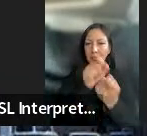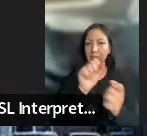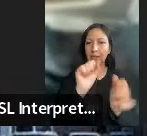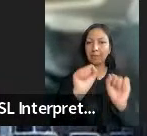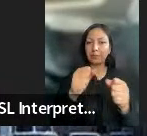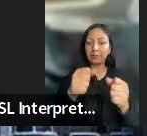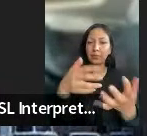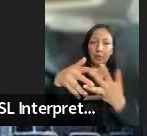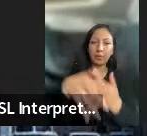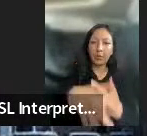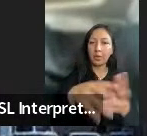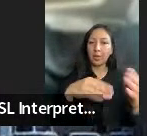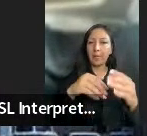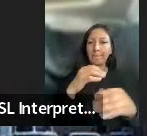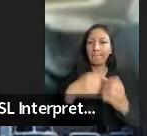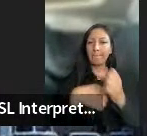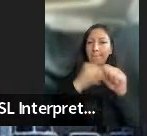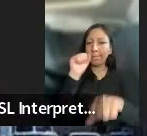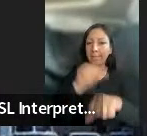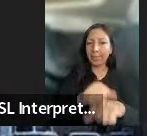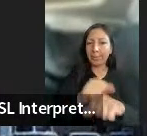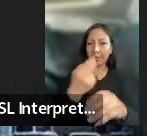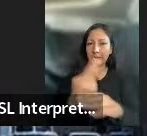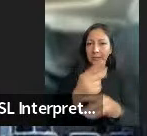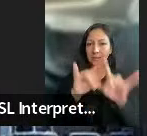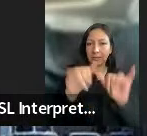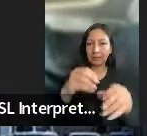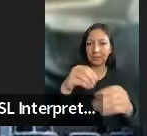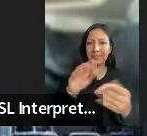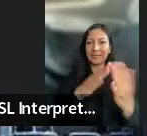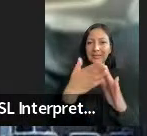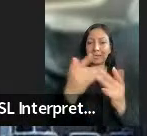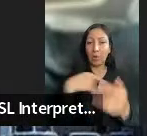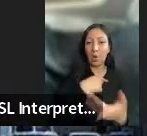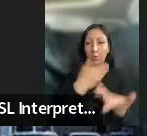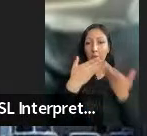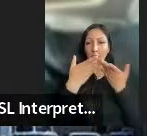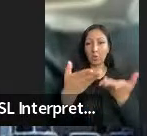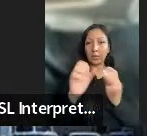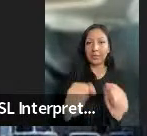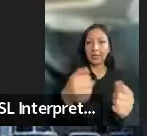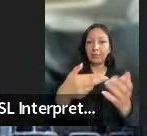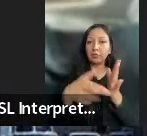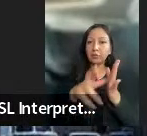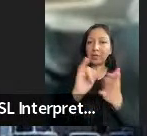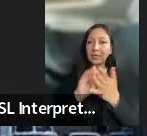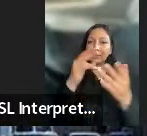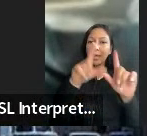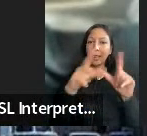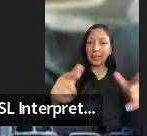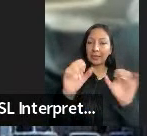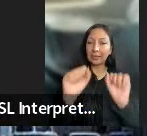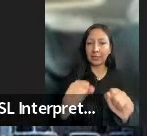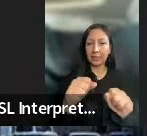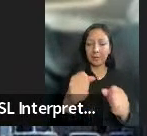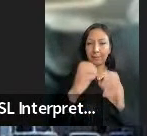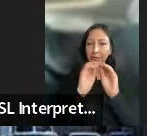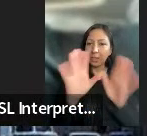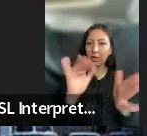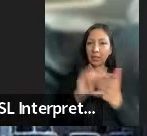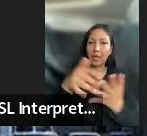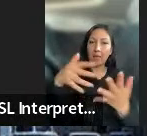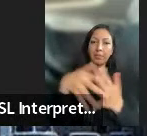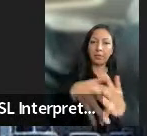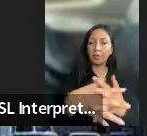paving systems in the city. Our proposal, therefore, is to revise this language in order to make it clear that permeable paving